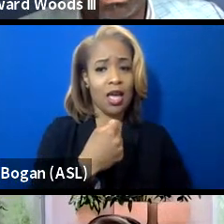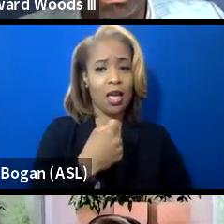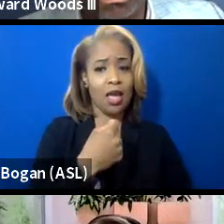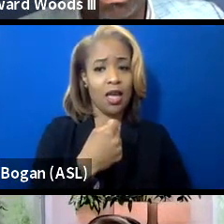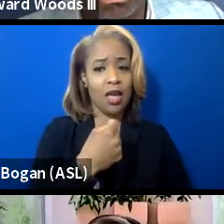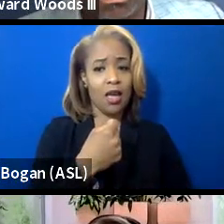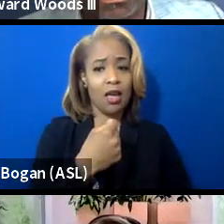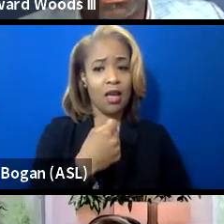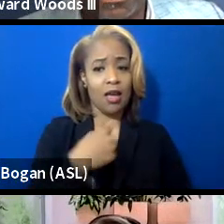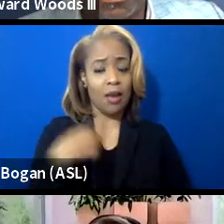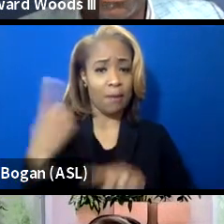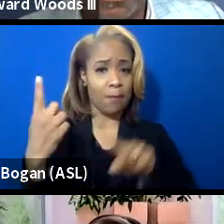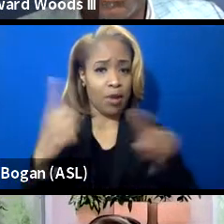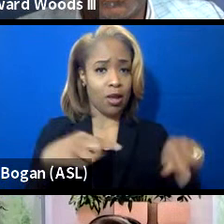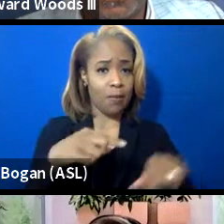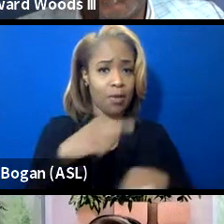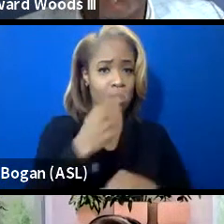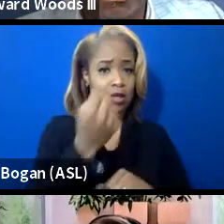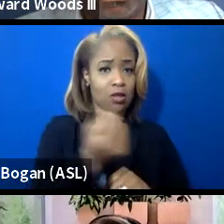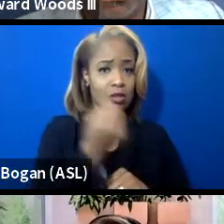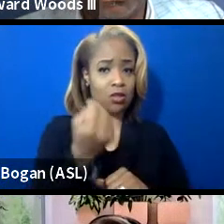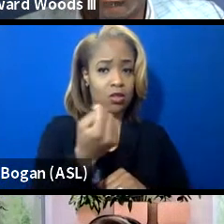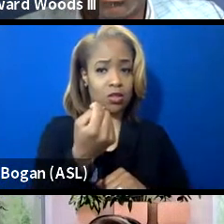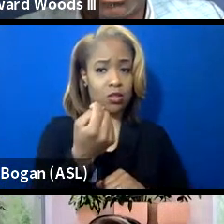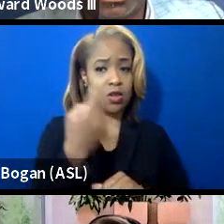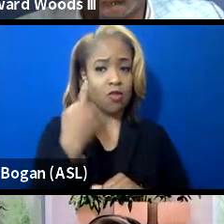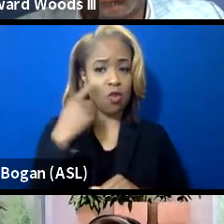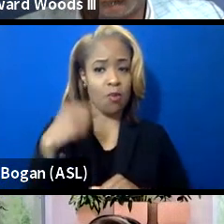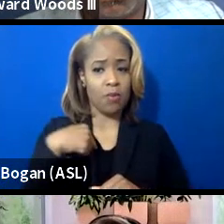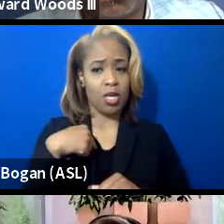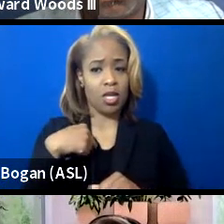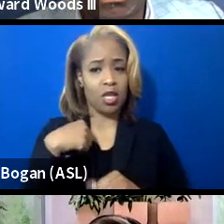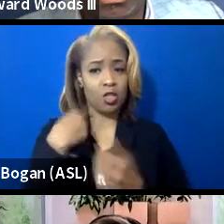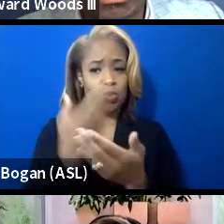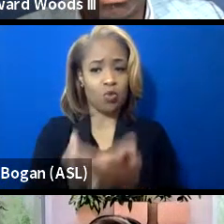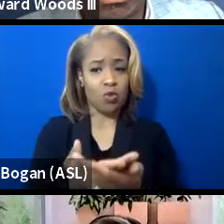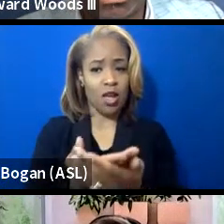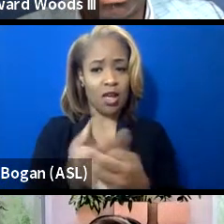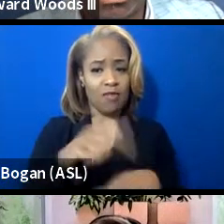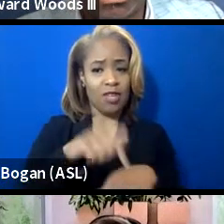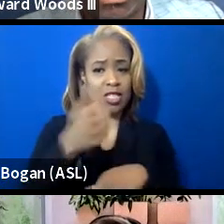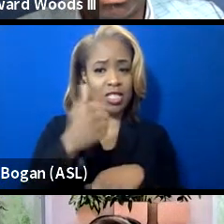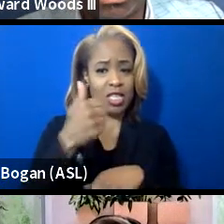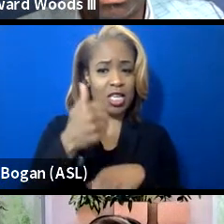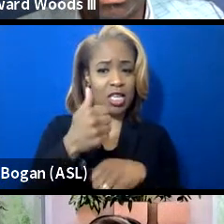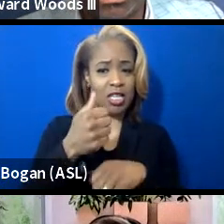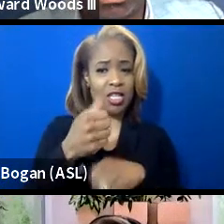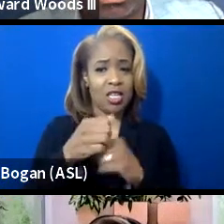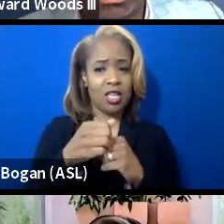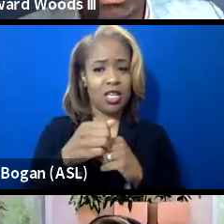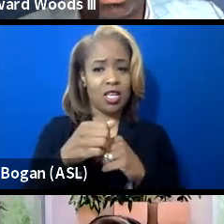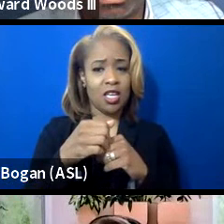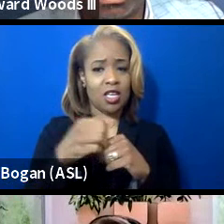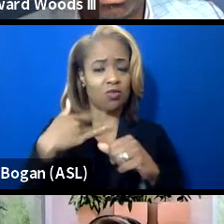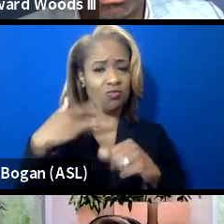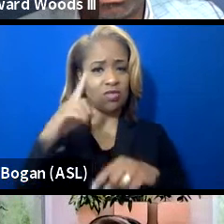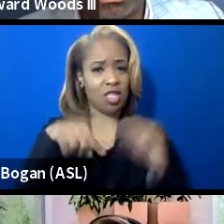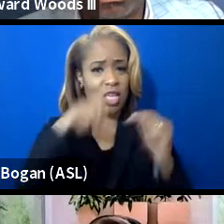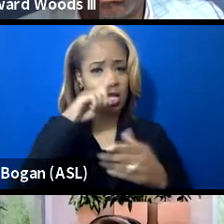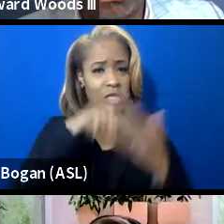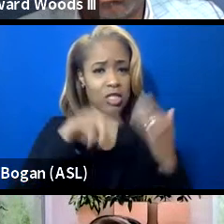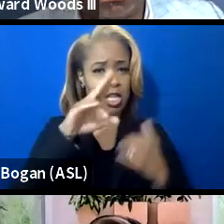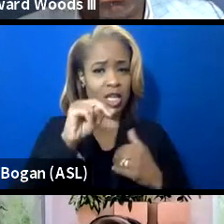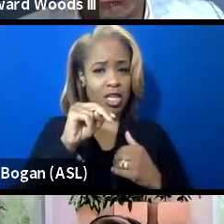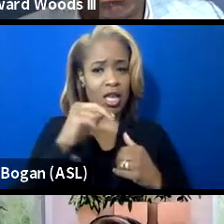on Tuesday. So in order for me to be there at 10, and you usually can't check into a hotel room, I